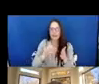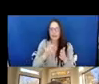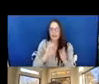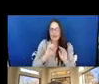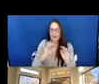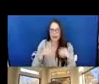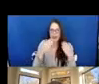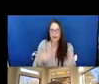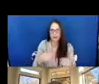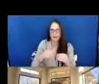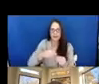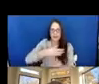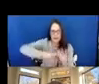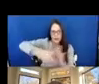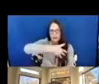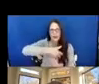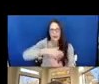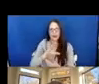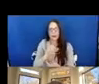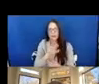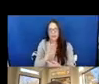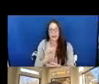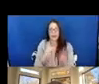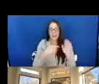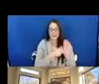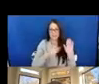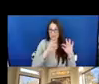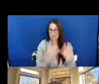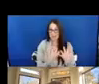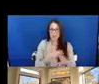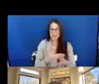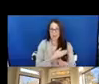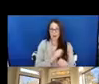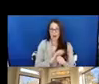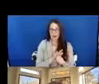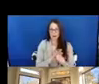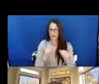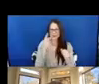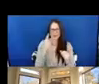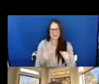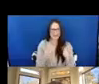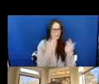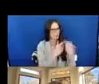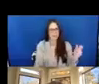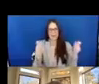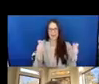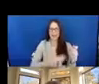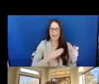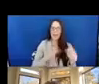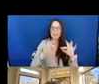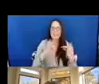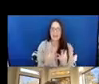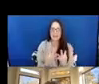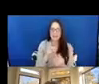So this is my family. Um, before COVID, you can see that we're a big, happy family family and that Nicholas is